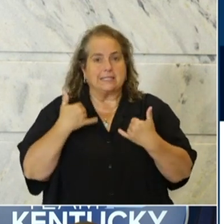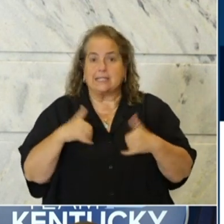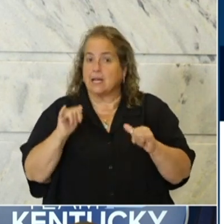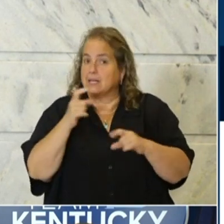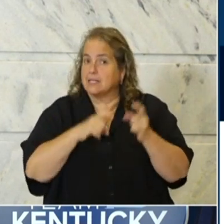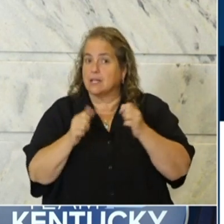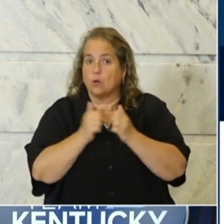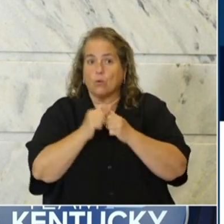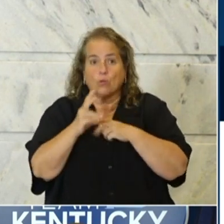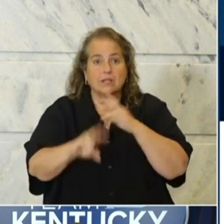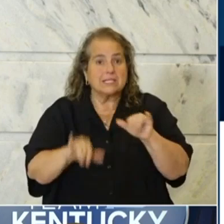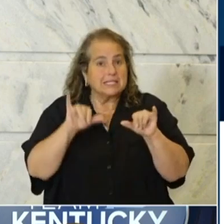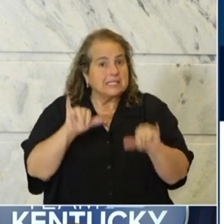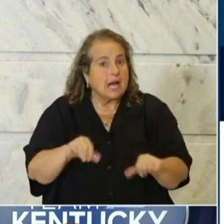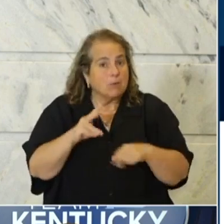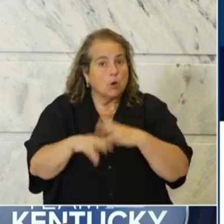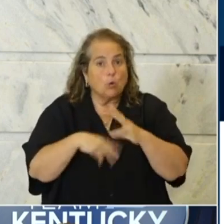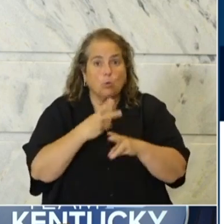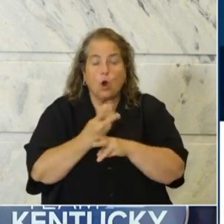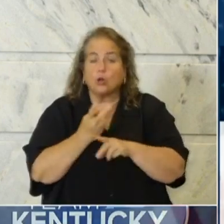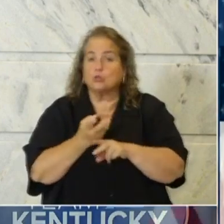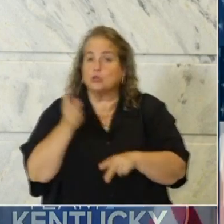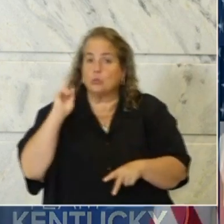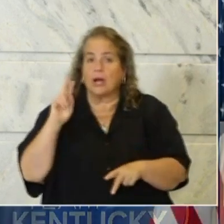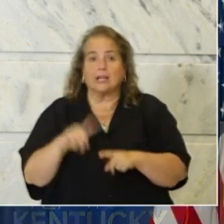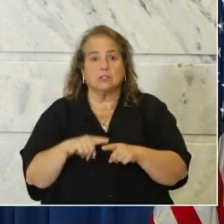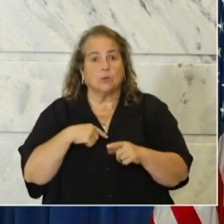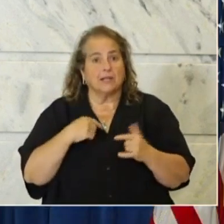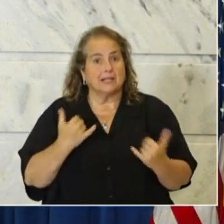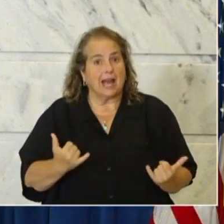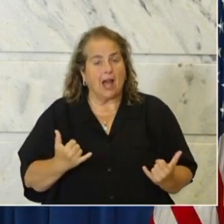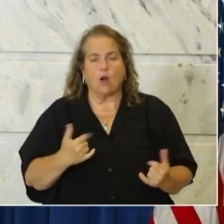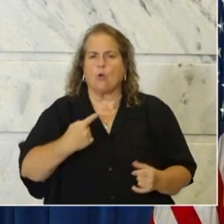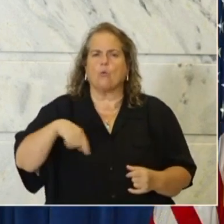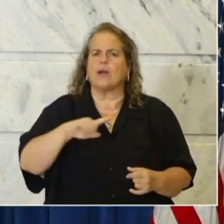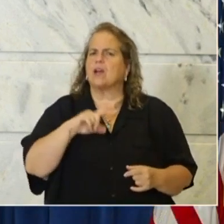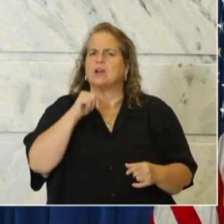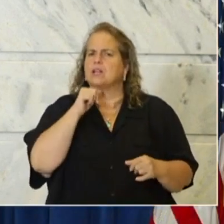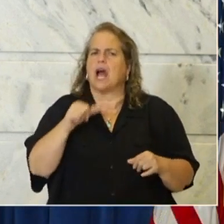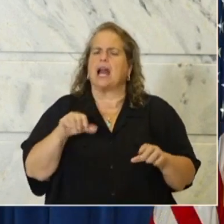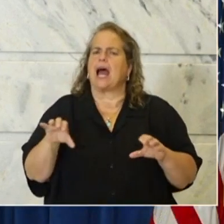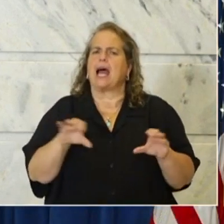think that we as a state are acting the same way we did 2 weeks ago.